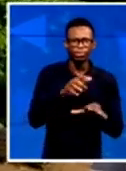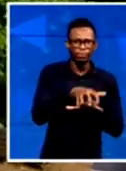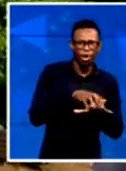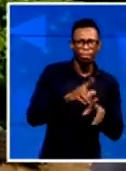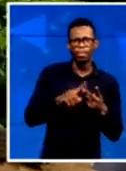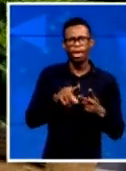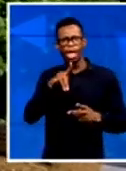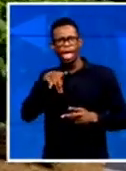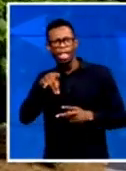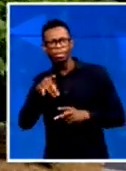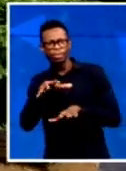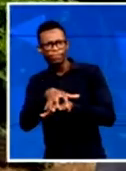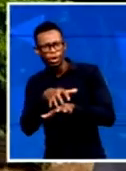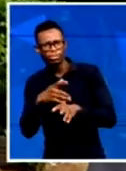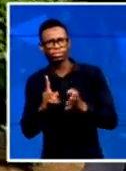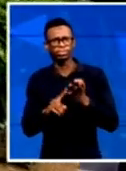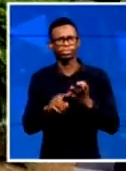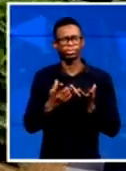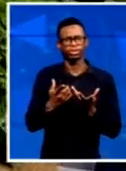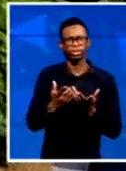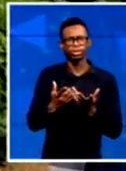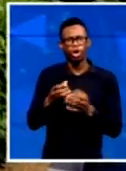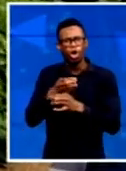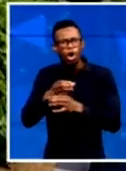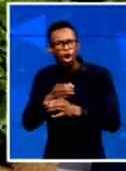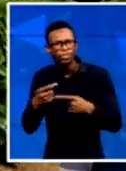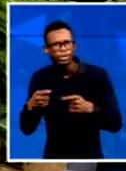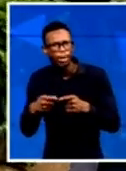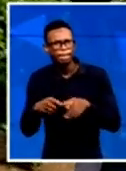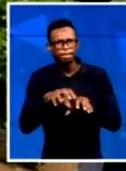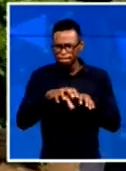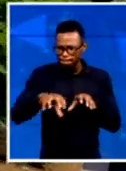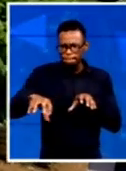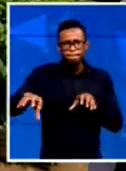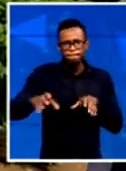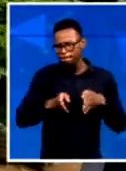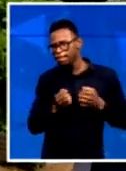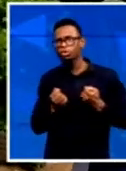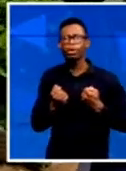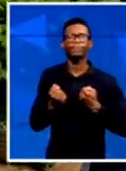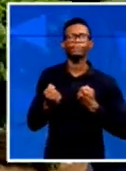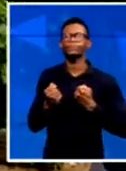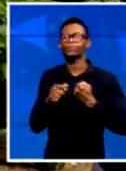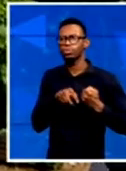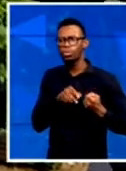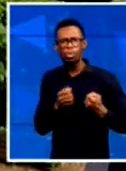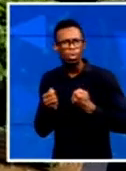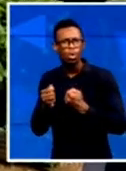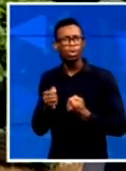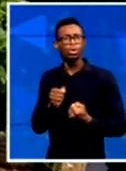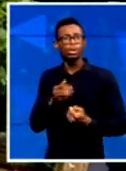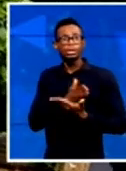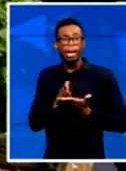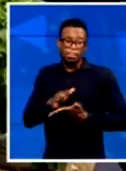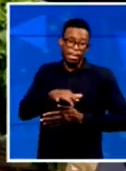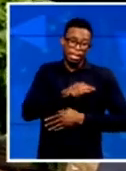these establishments also offer activities such as hiking, biking, fishing, as well as adventure activities,